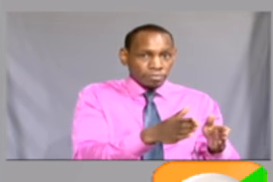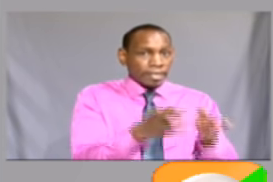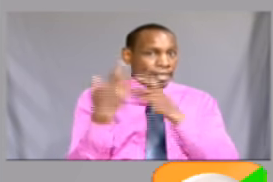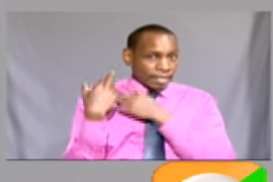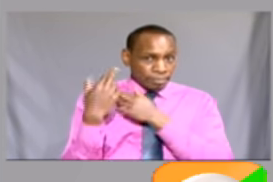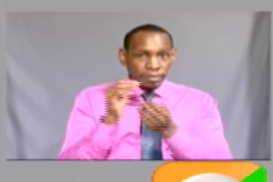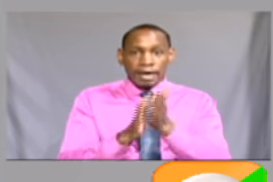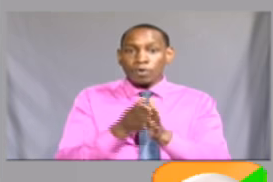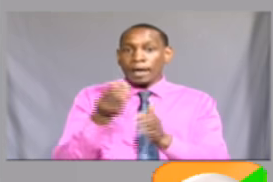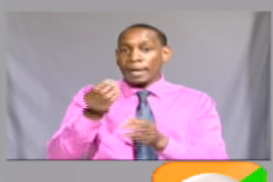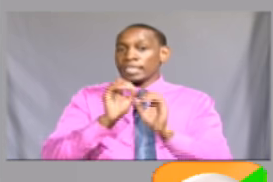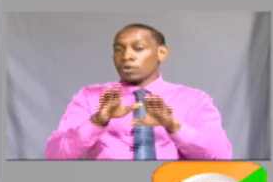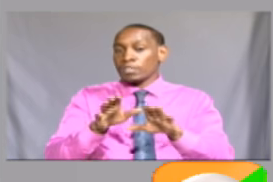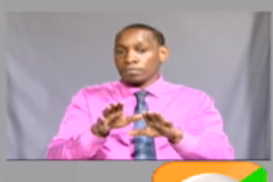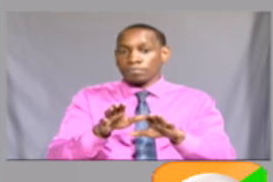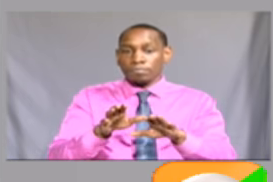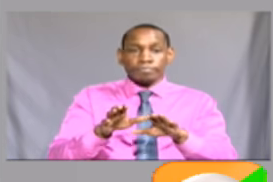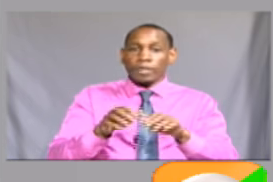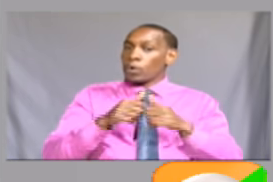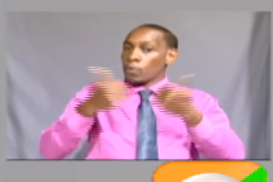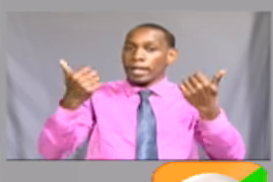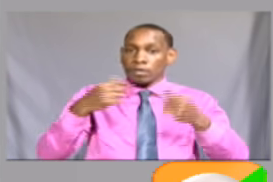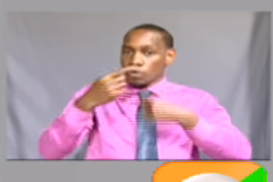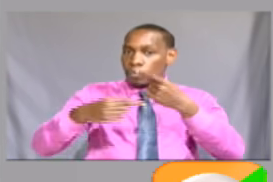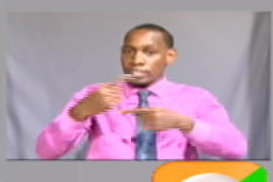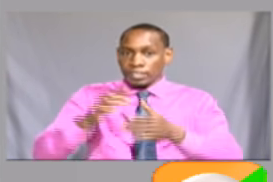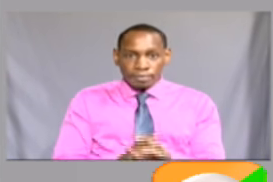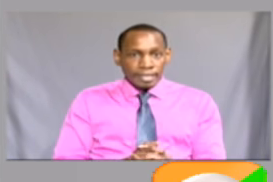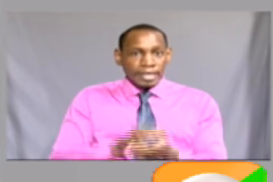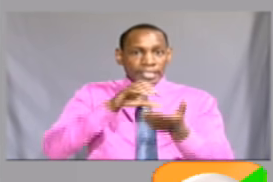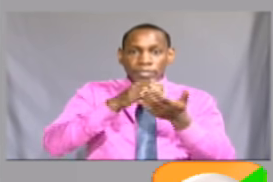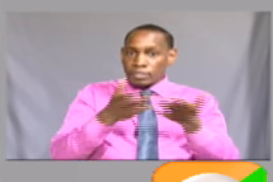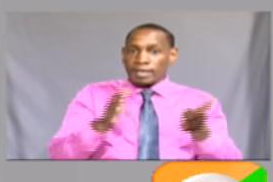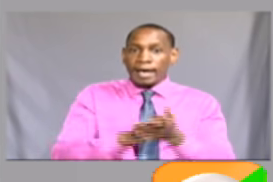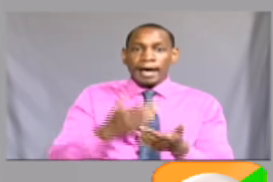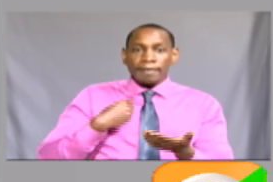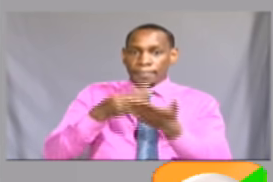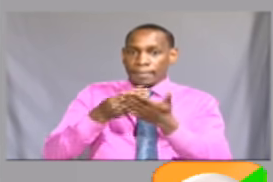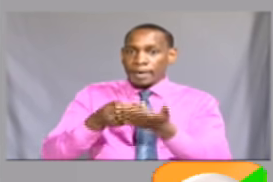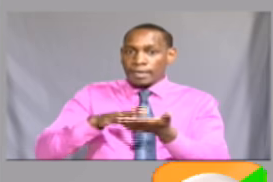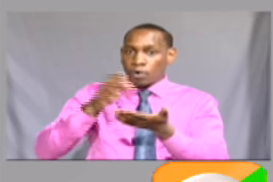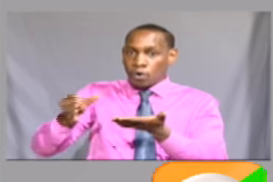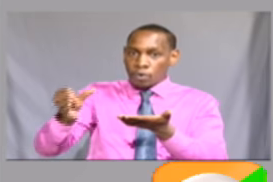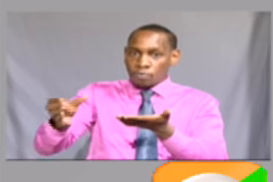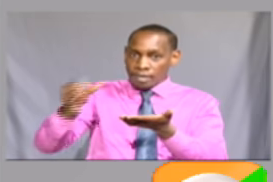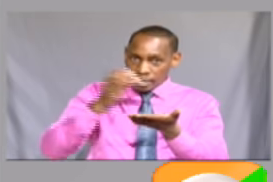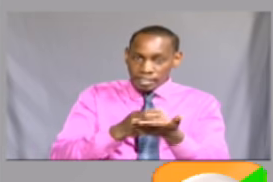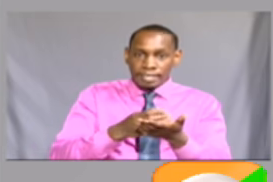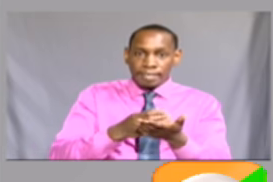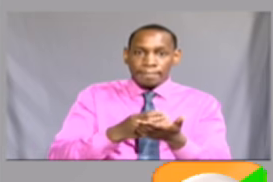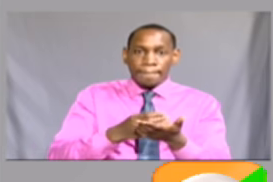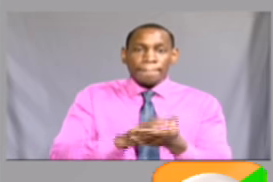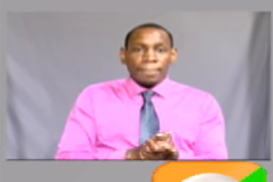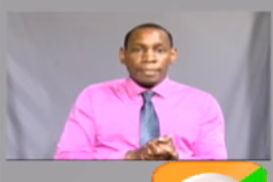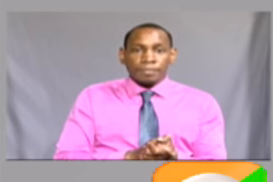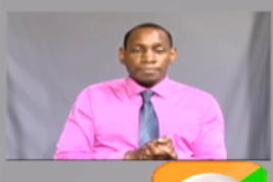entity. If no money has been lost, fine, let's proceed. In any case, there's more money that is coming. By the way, there's more money that is